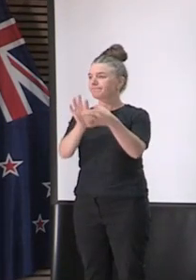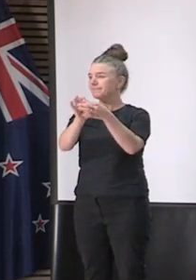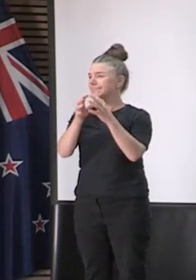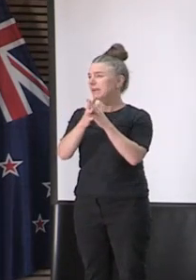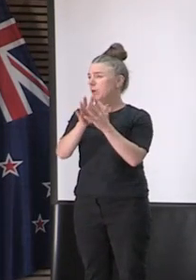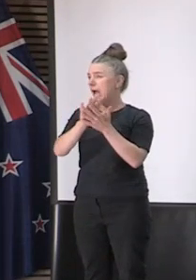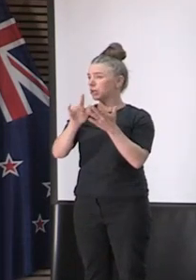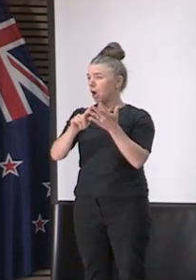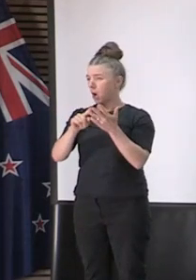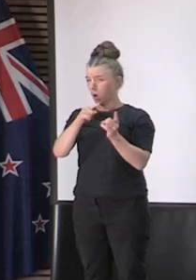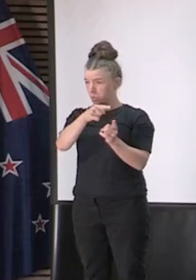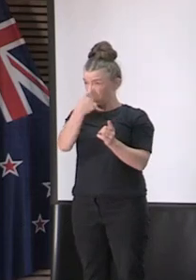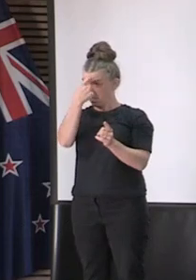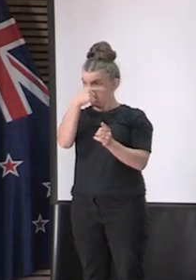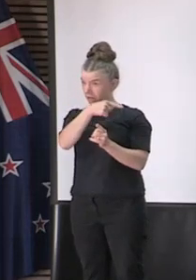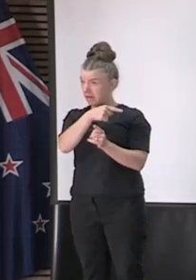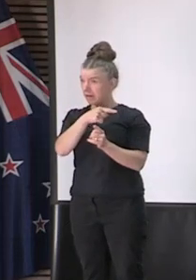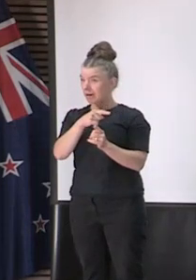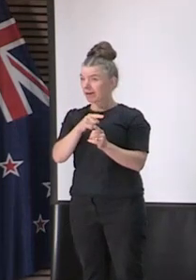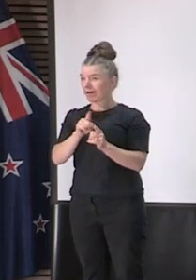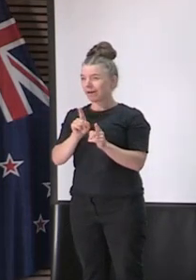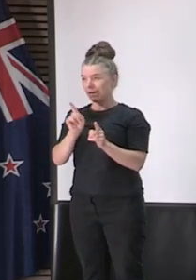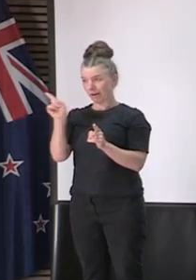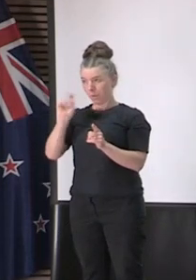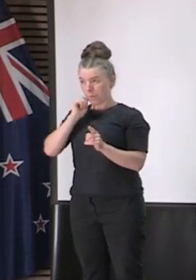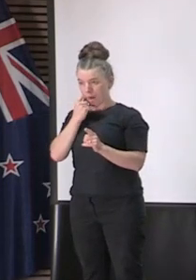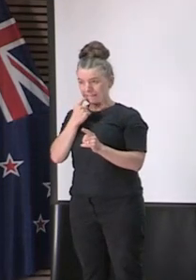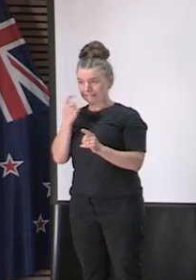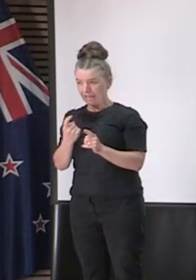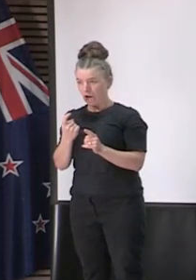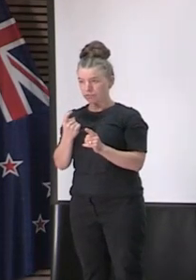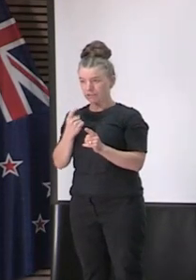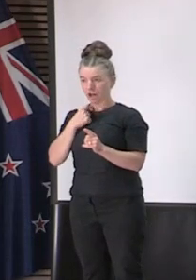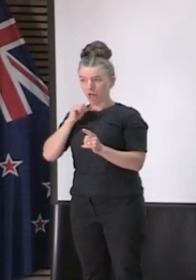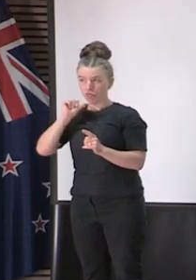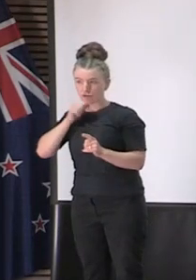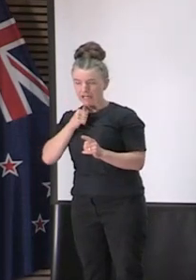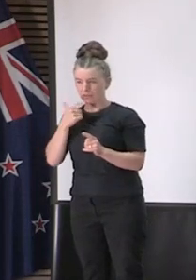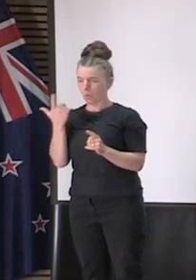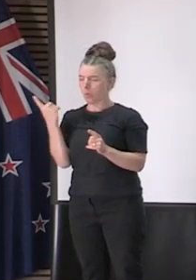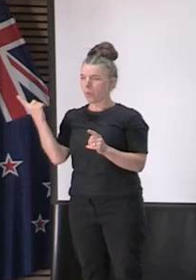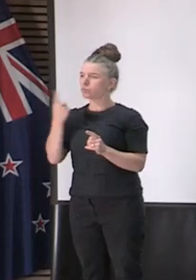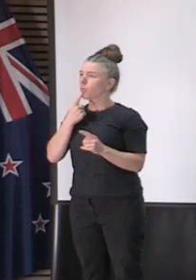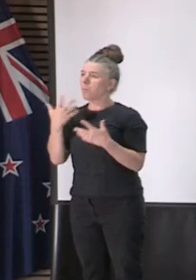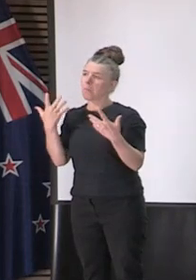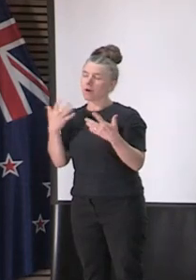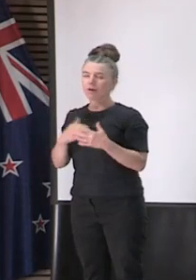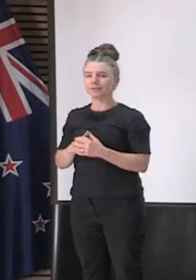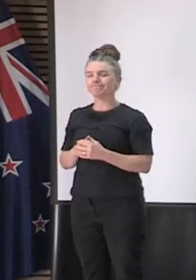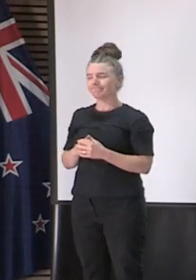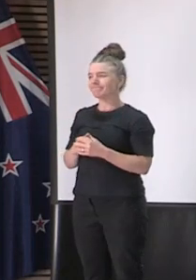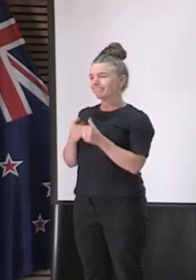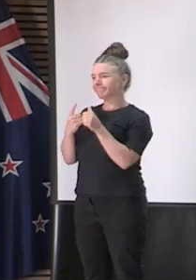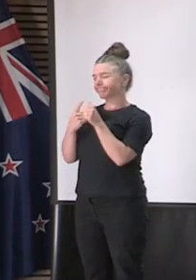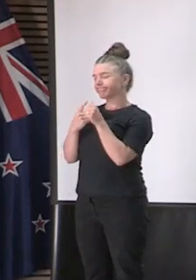do you consider these warnings like a diplomatic going through of the motions, or is it an actual threat to the bilateral relationship as China claims? I'll just take this as an opportunity